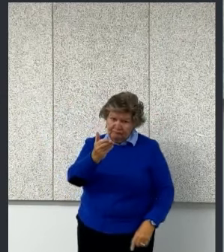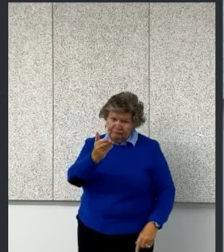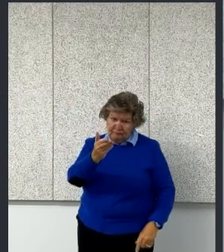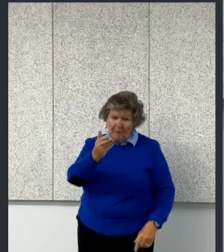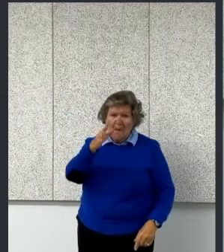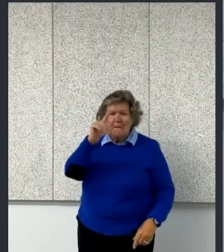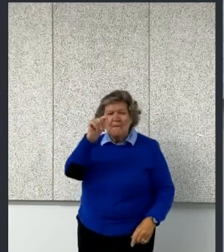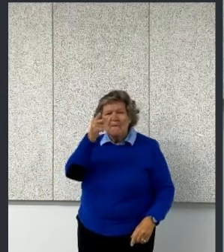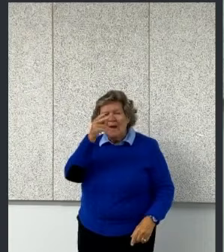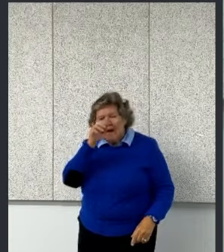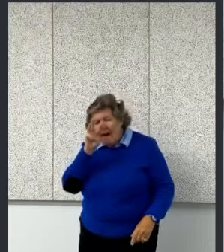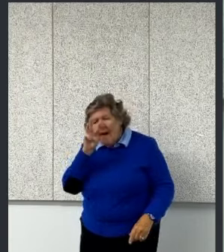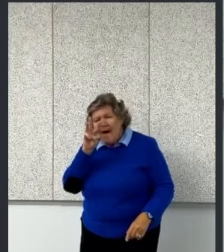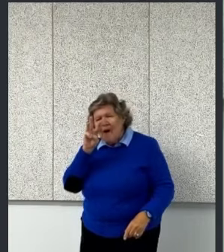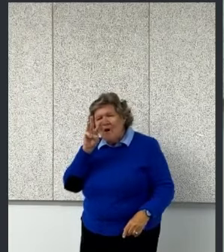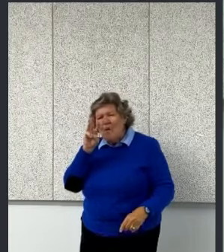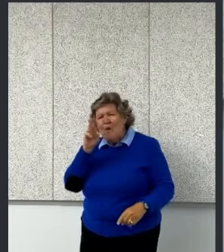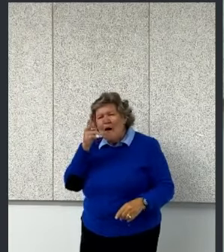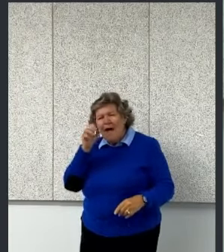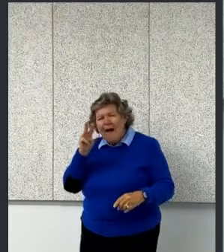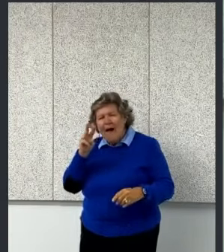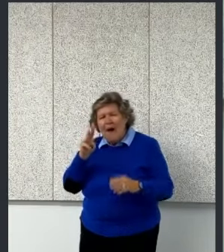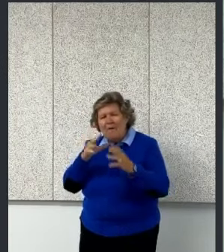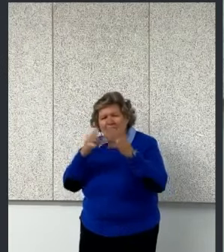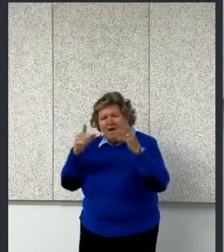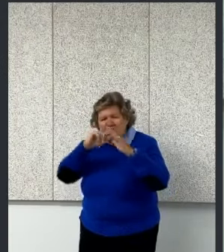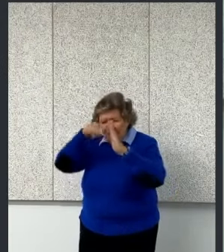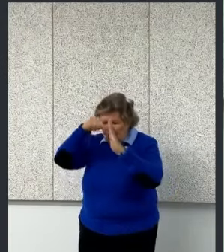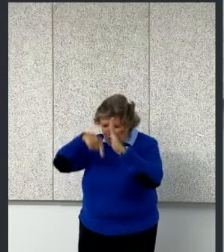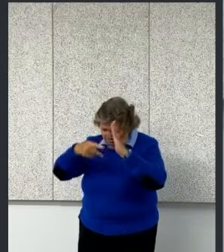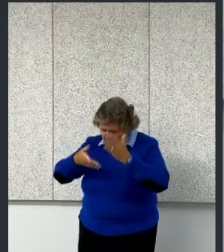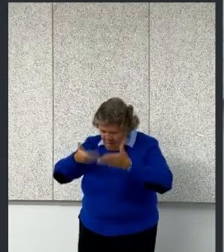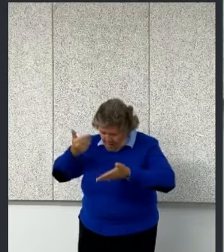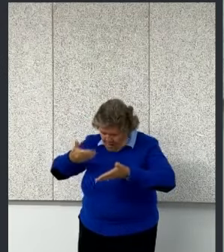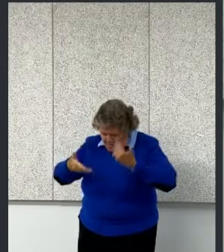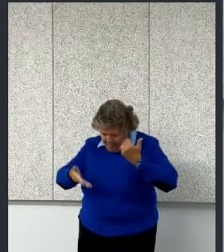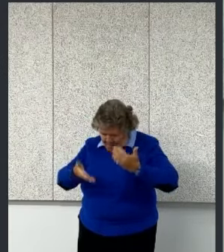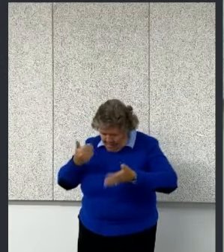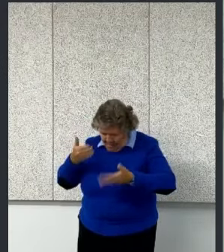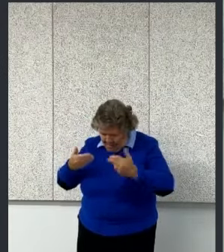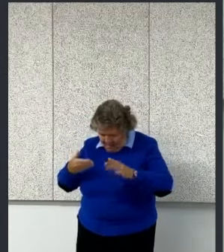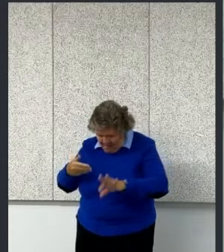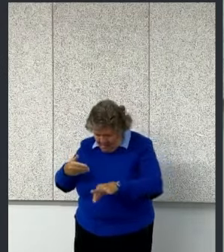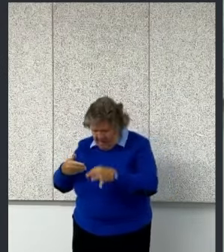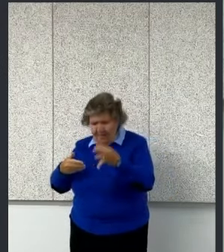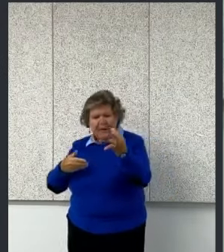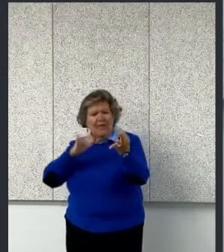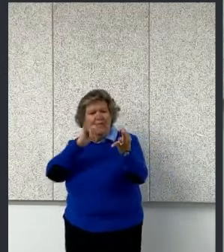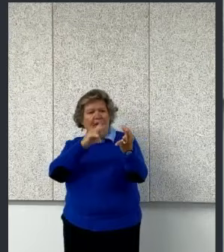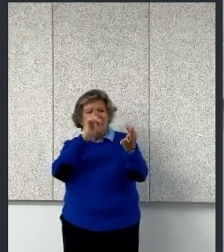but how much have you unpacked what that mission really means and developed goals